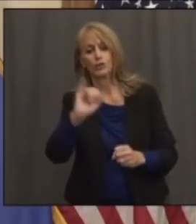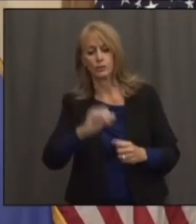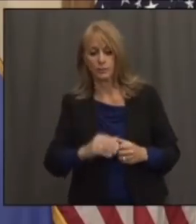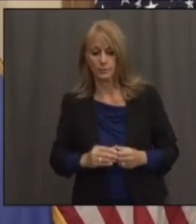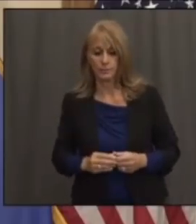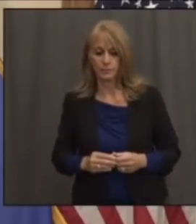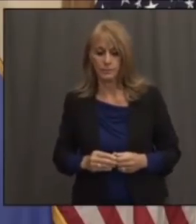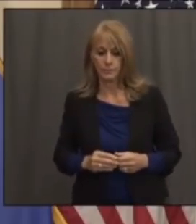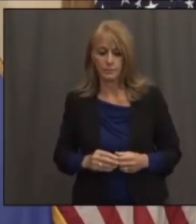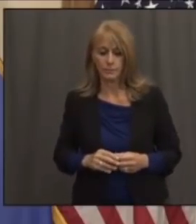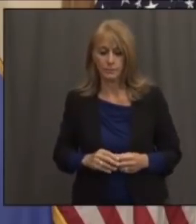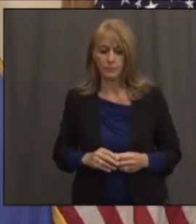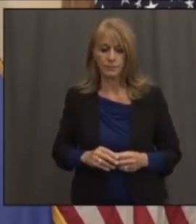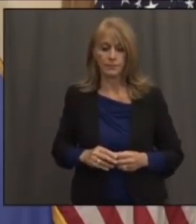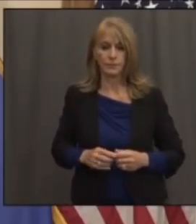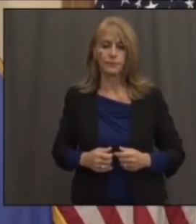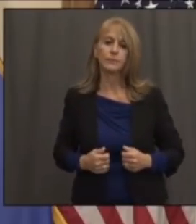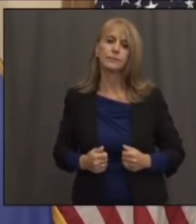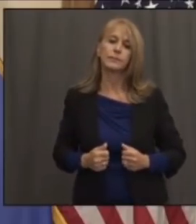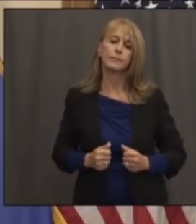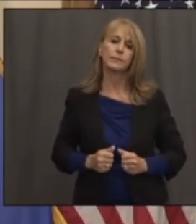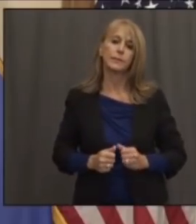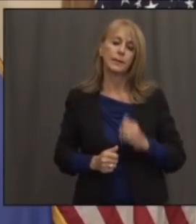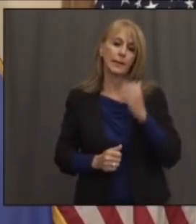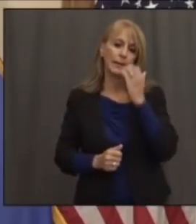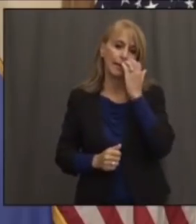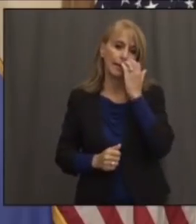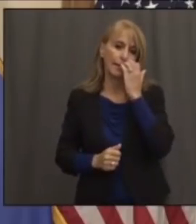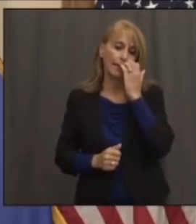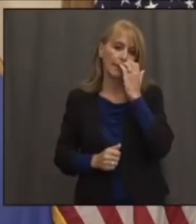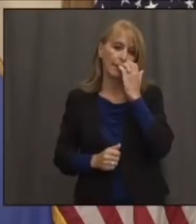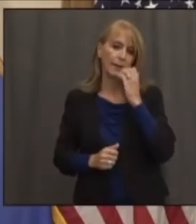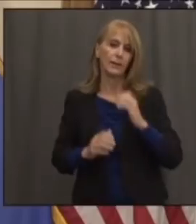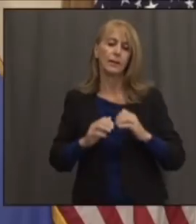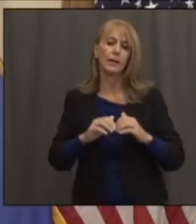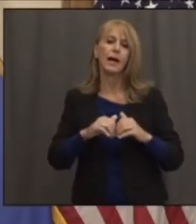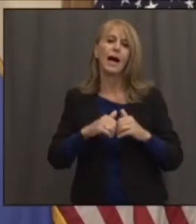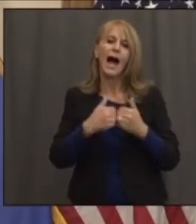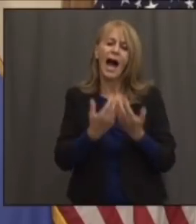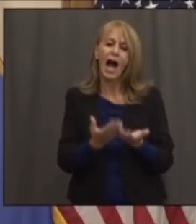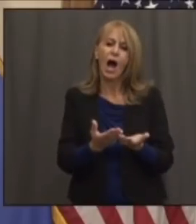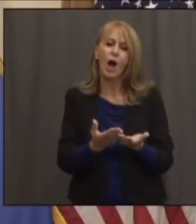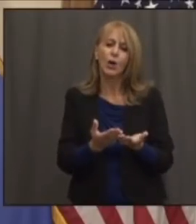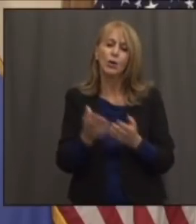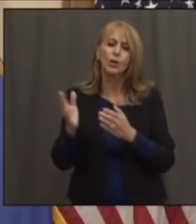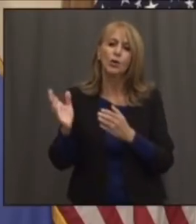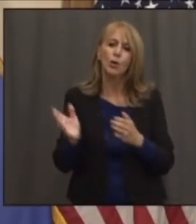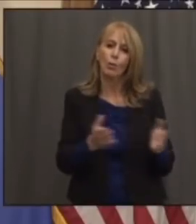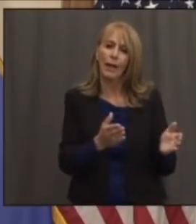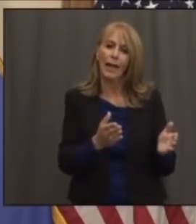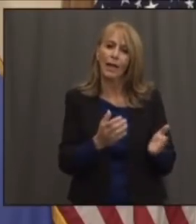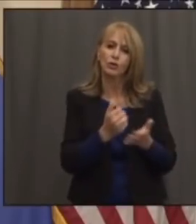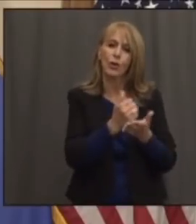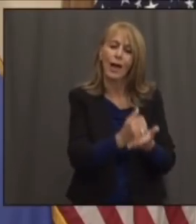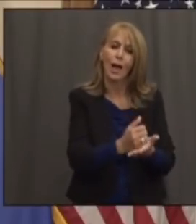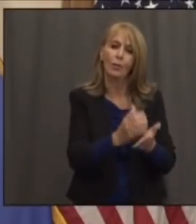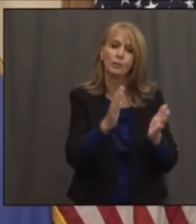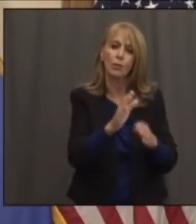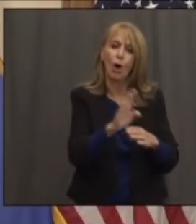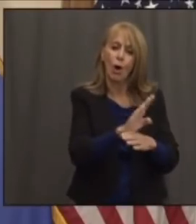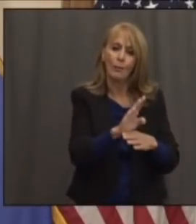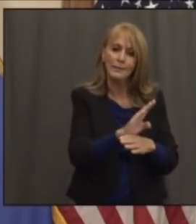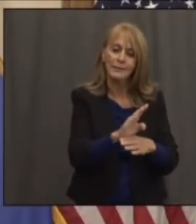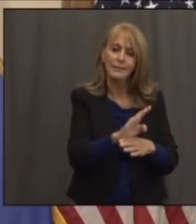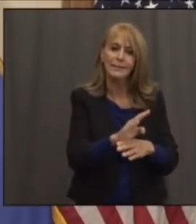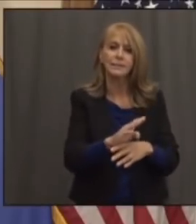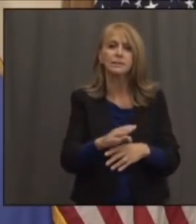you plan to expand access to health insurance that's affordable for small businesses and nonprofits? You said lowering